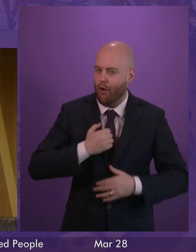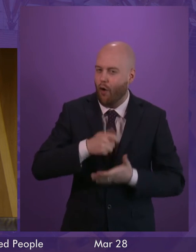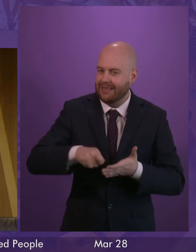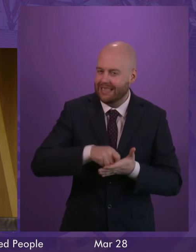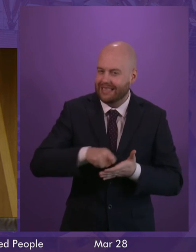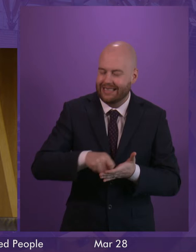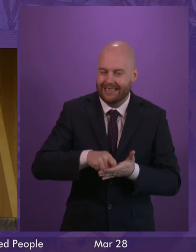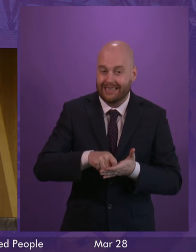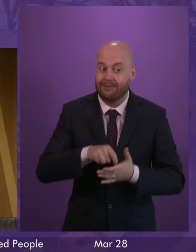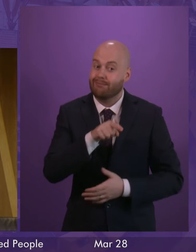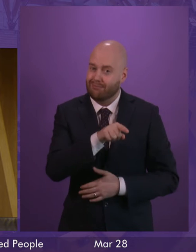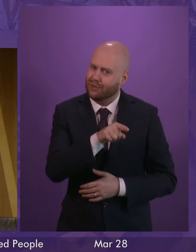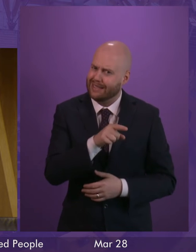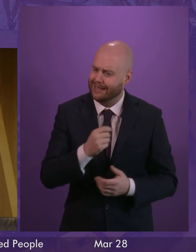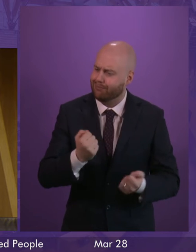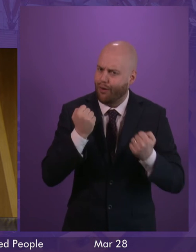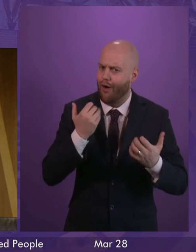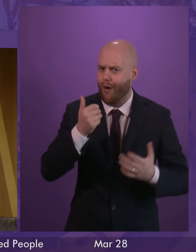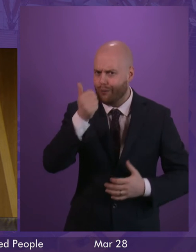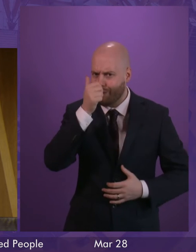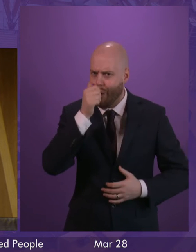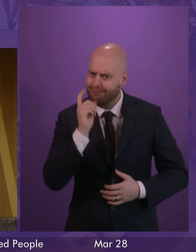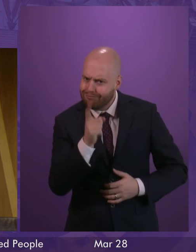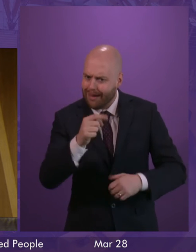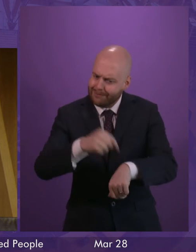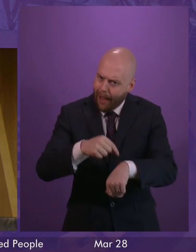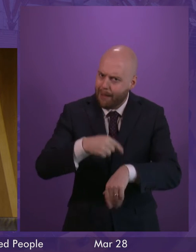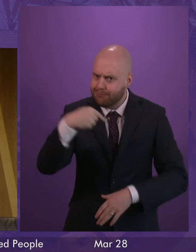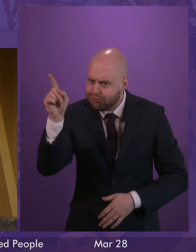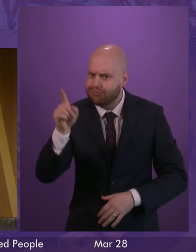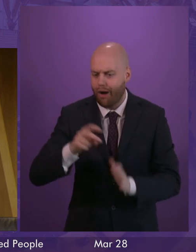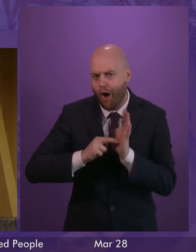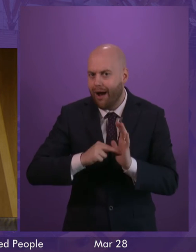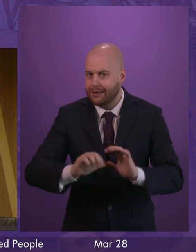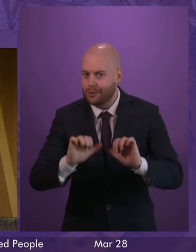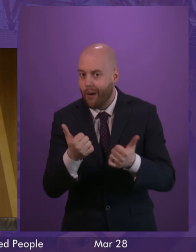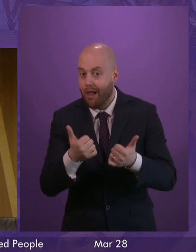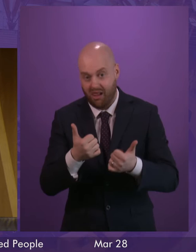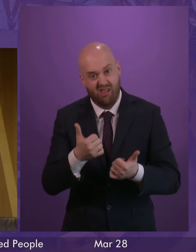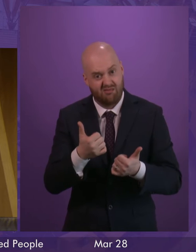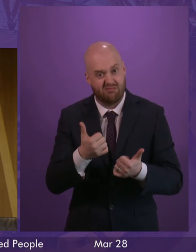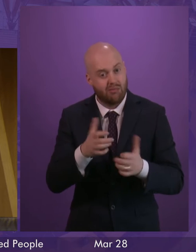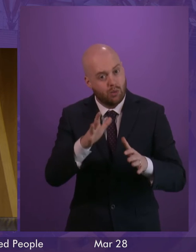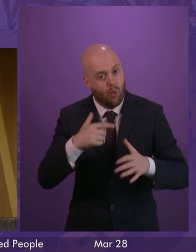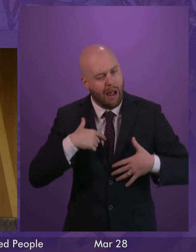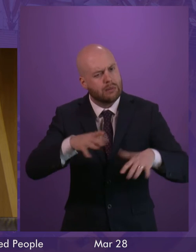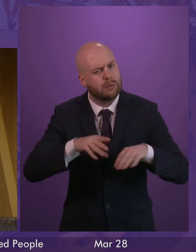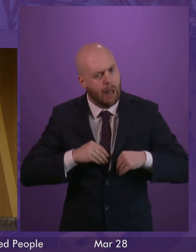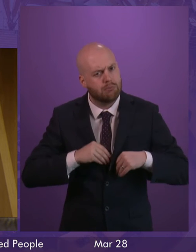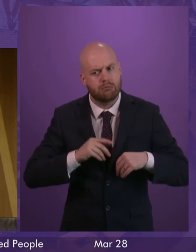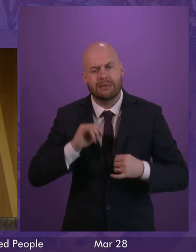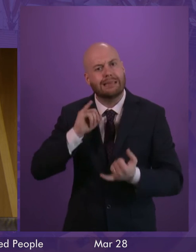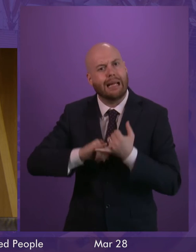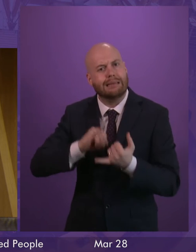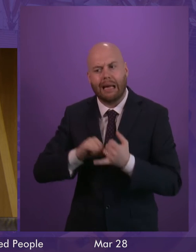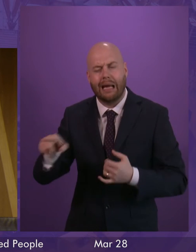Parliament and ensure that I get where I need to go at the right time and I'm organised. And I have to accept that although Stacey is an important part of team